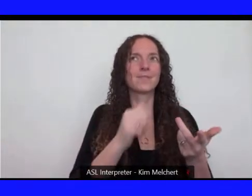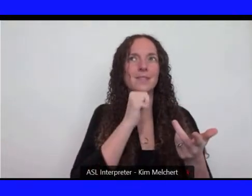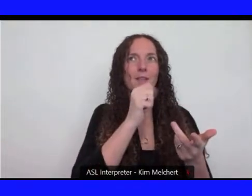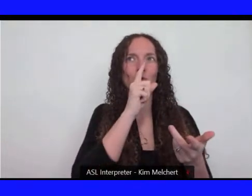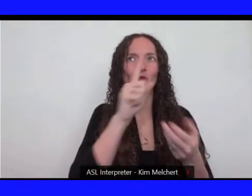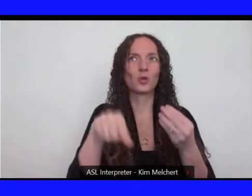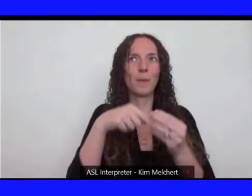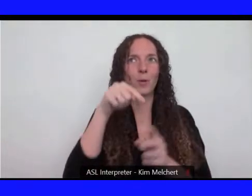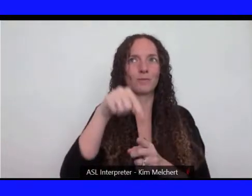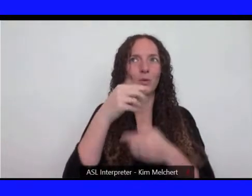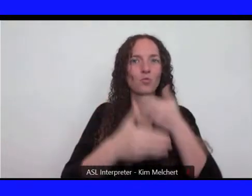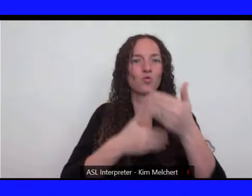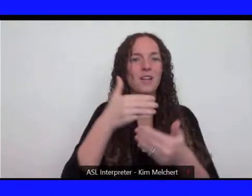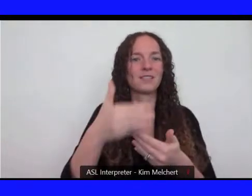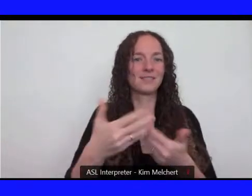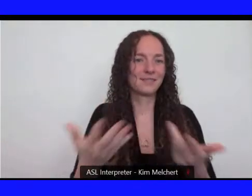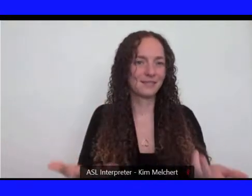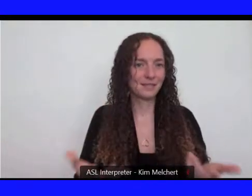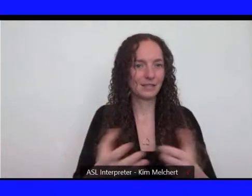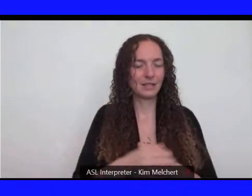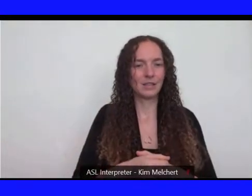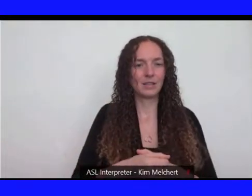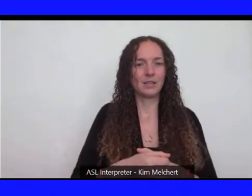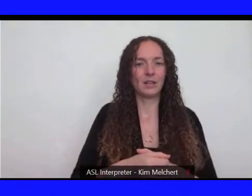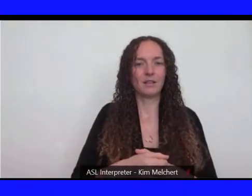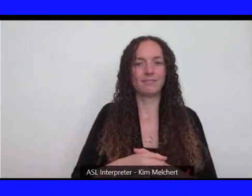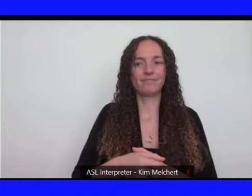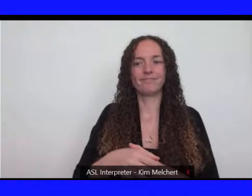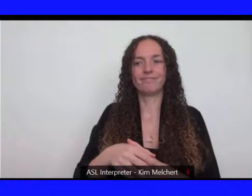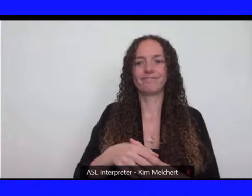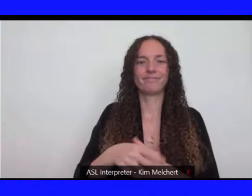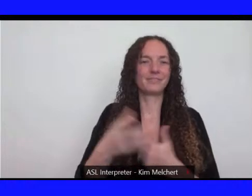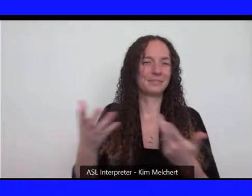raise objections, most of which have been